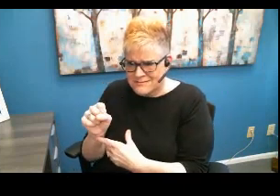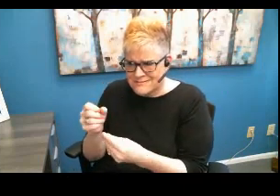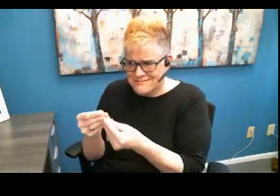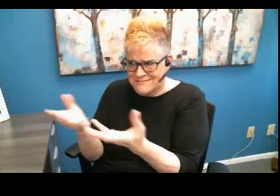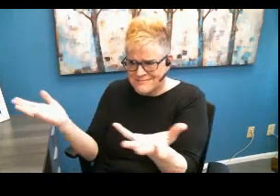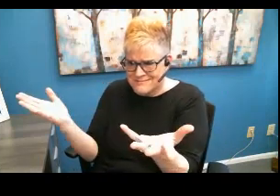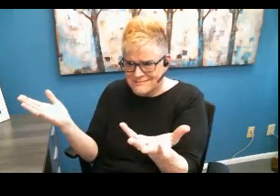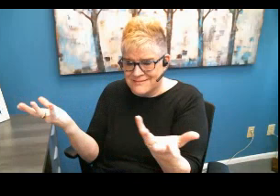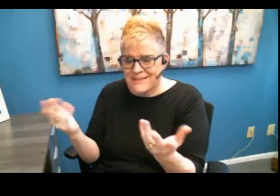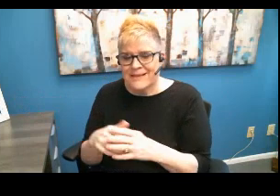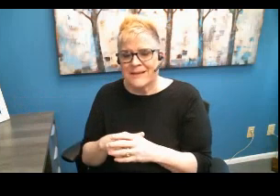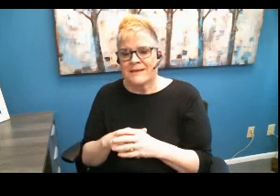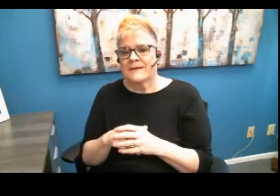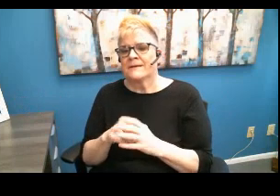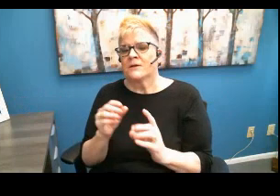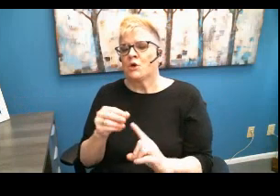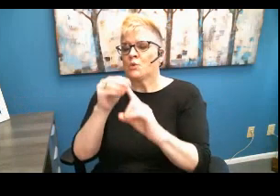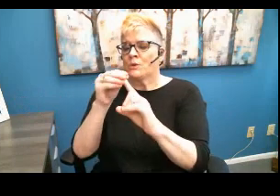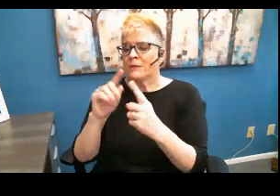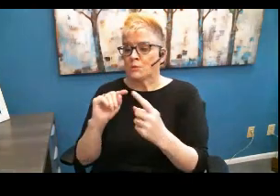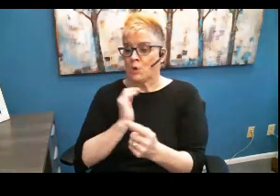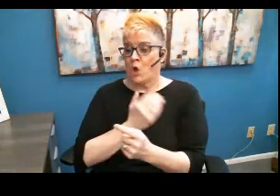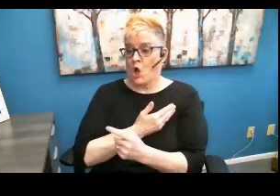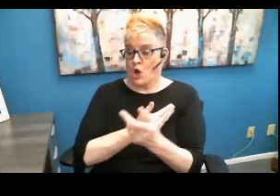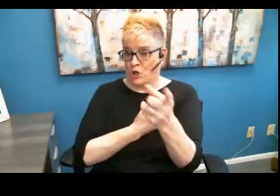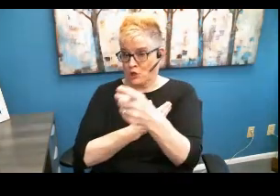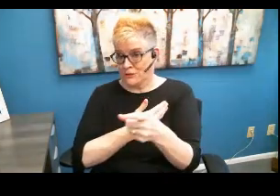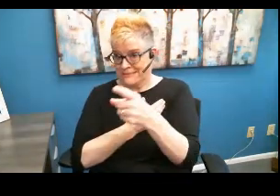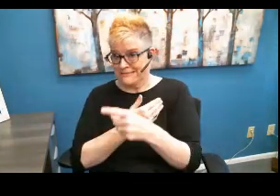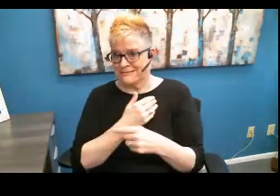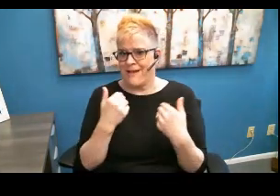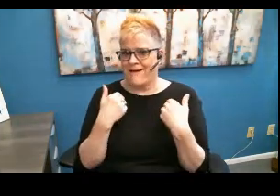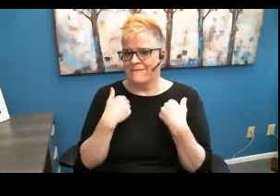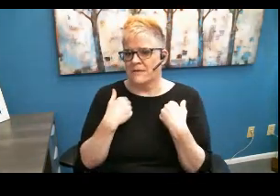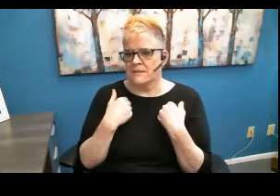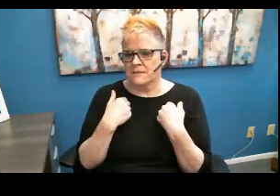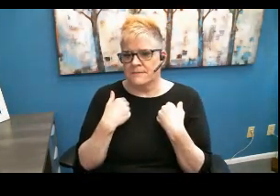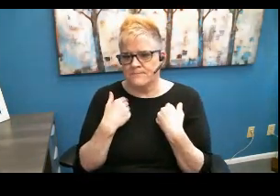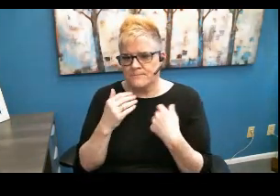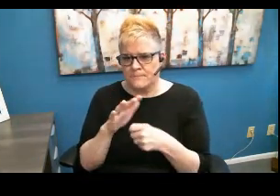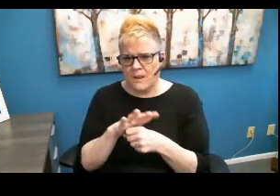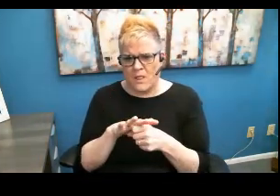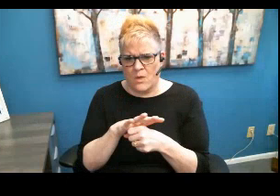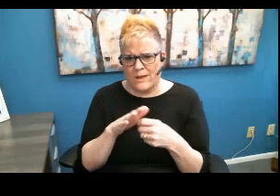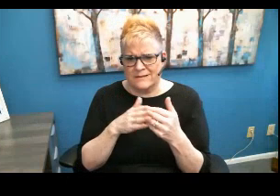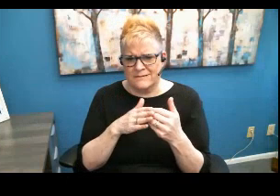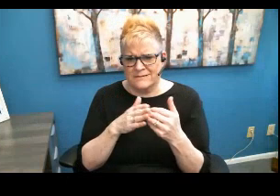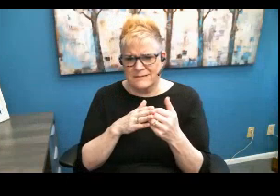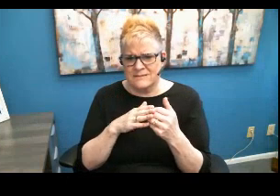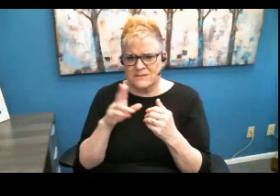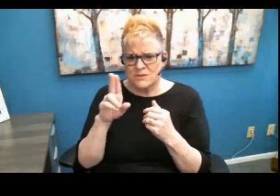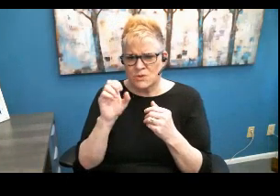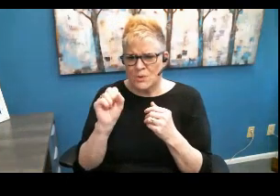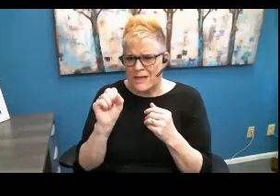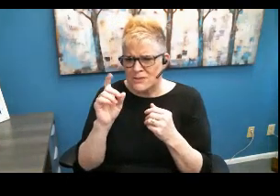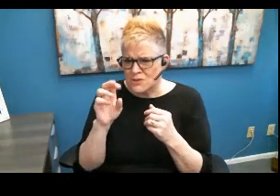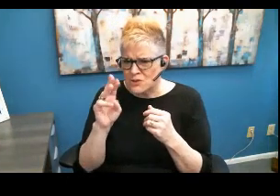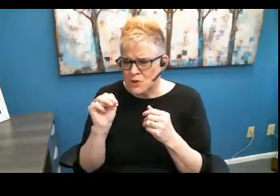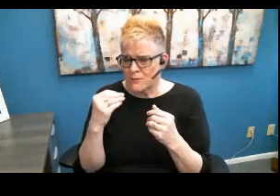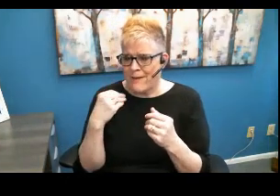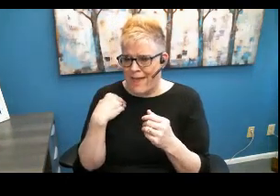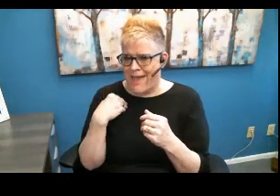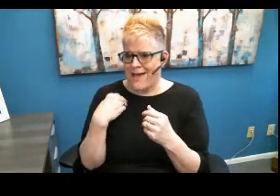couple things that are just unique to our service territory, but there's it's located close to me. US Durham has a plant in Lancaster